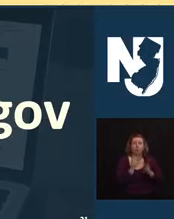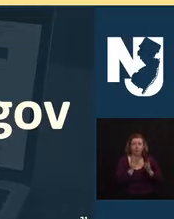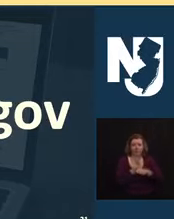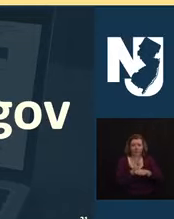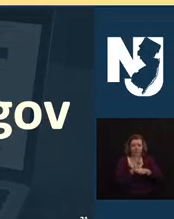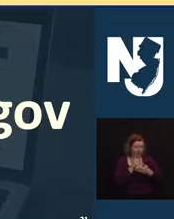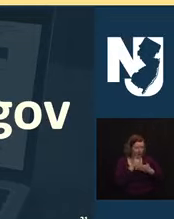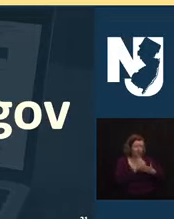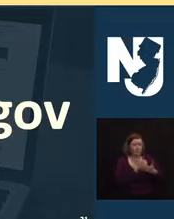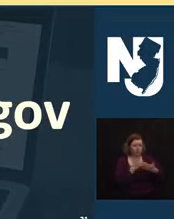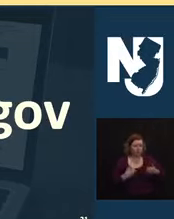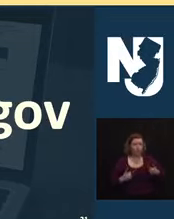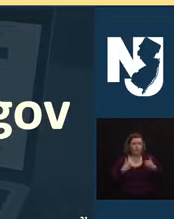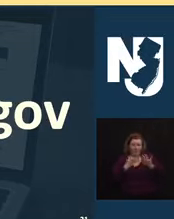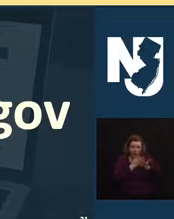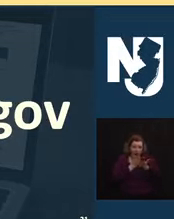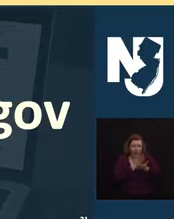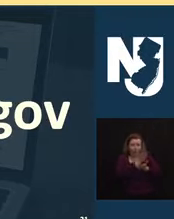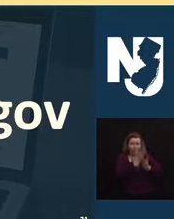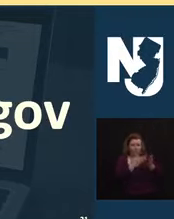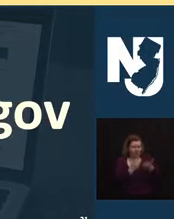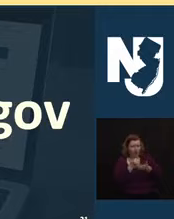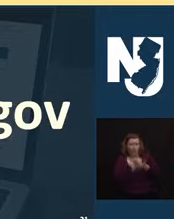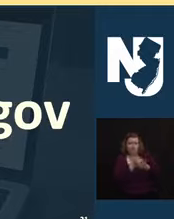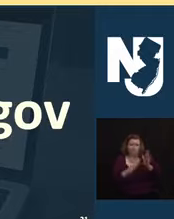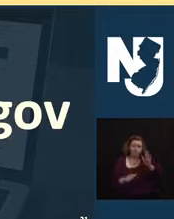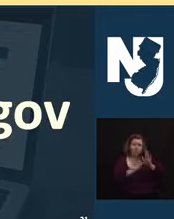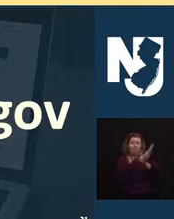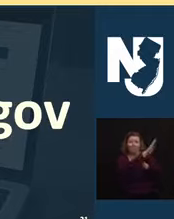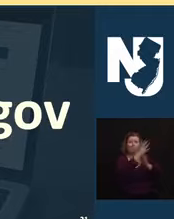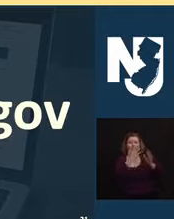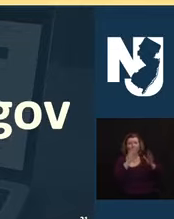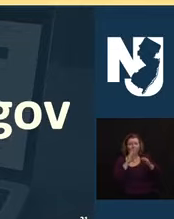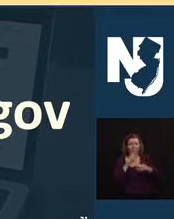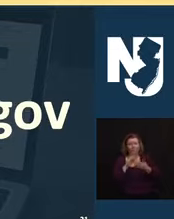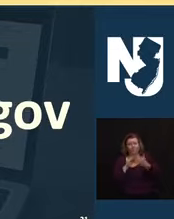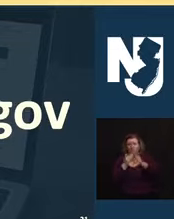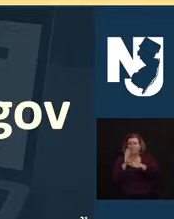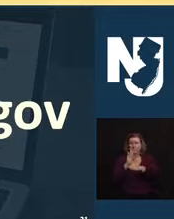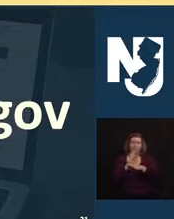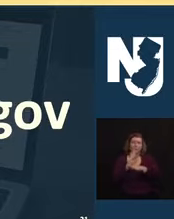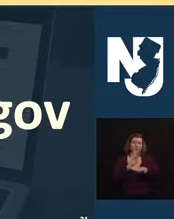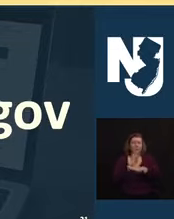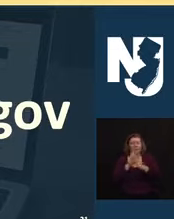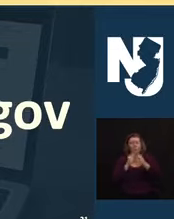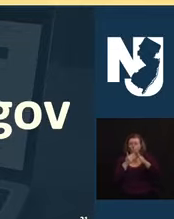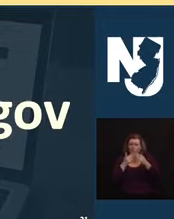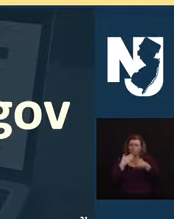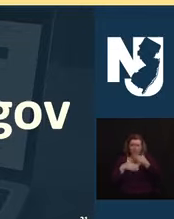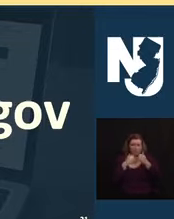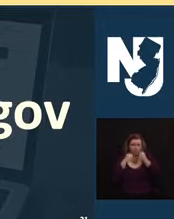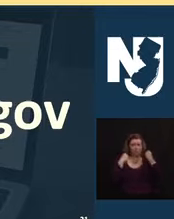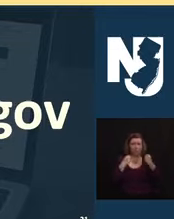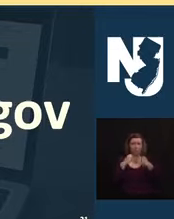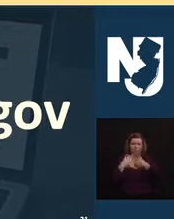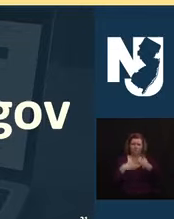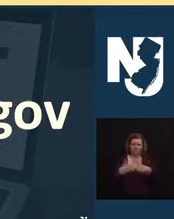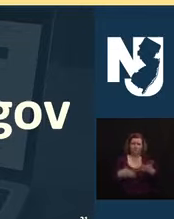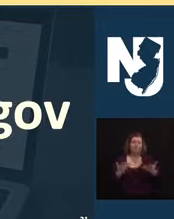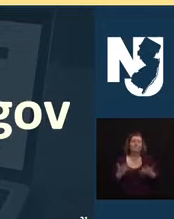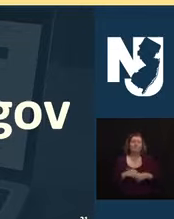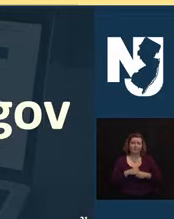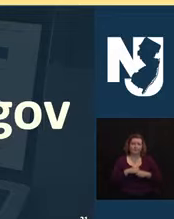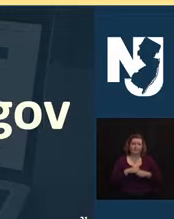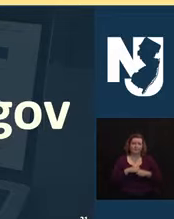thrive, so our communities can remain strong. And to that end, tomorrow, I'm going to be incredibly honored to be in